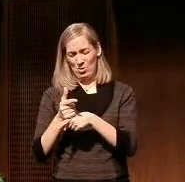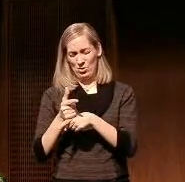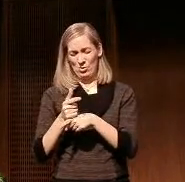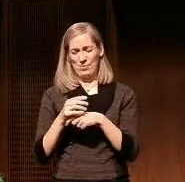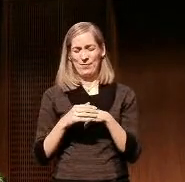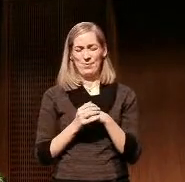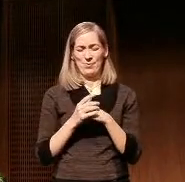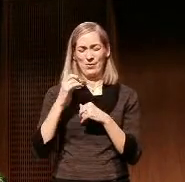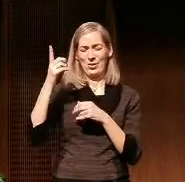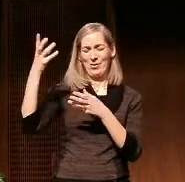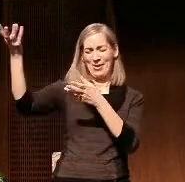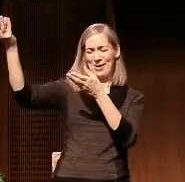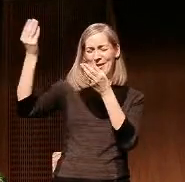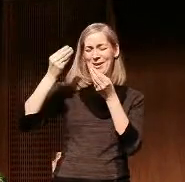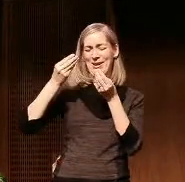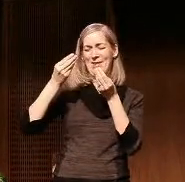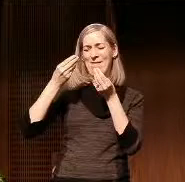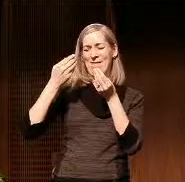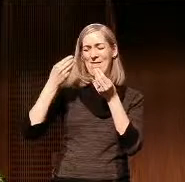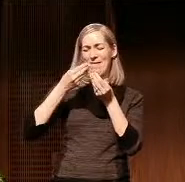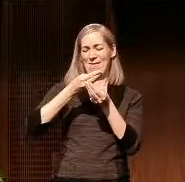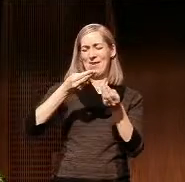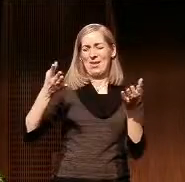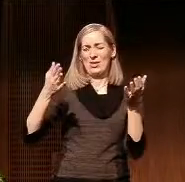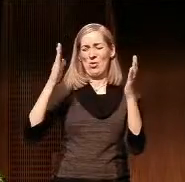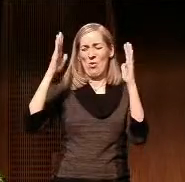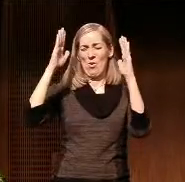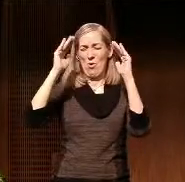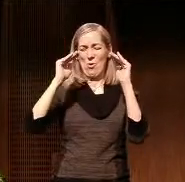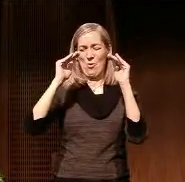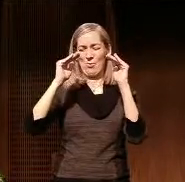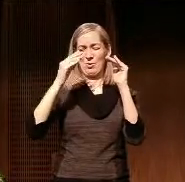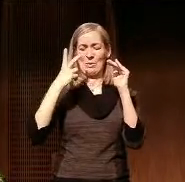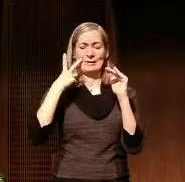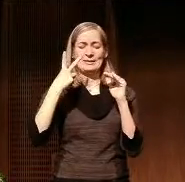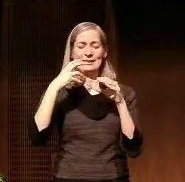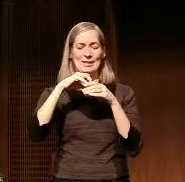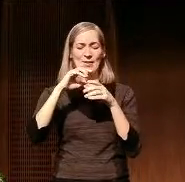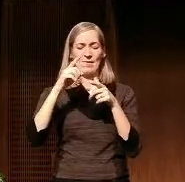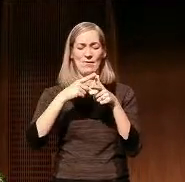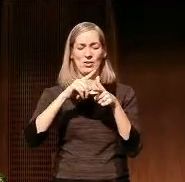the hope that you give us, that we find in 1 Thessalonians 4,